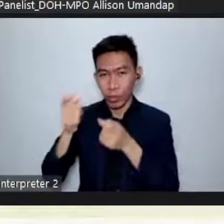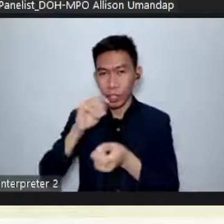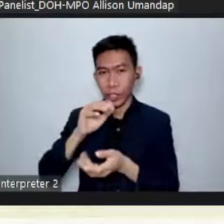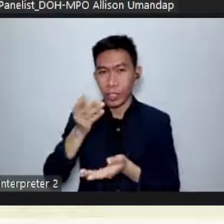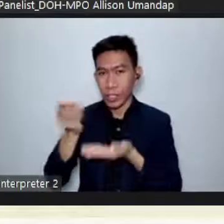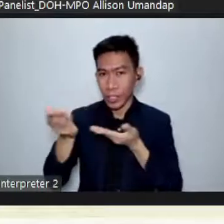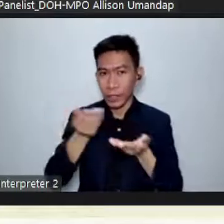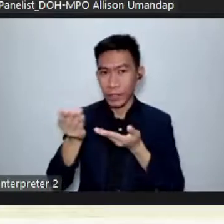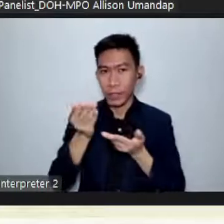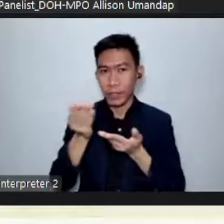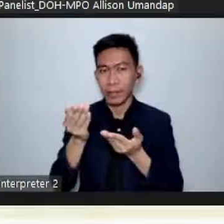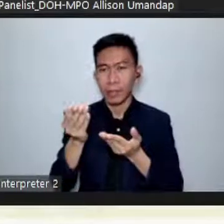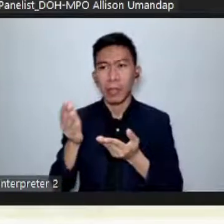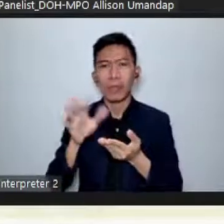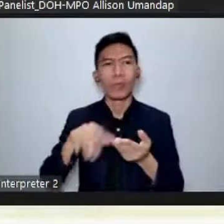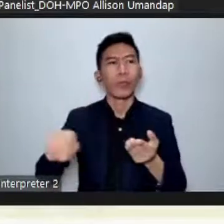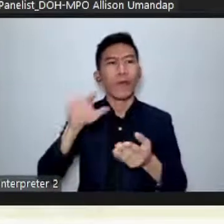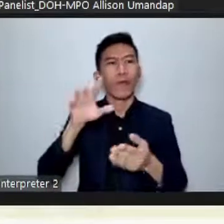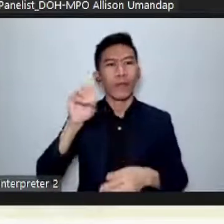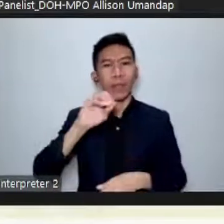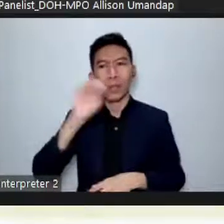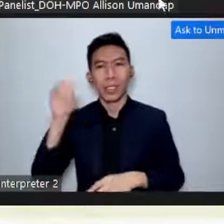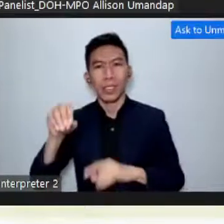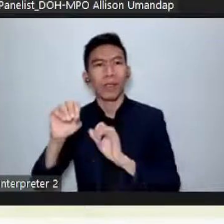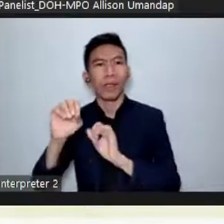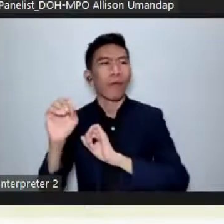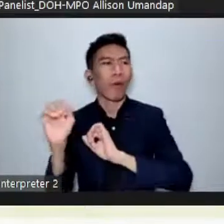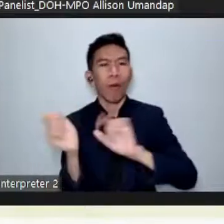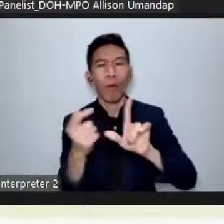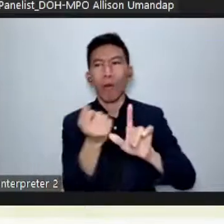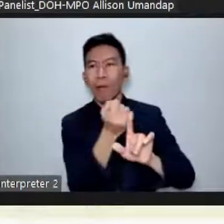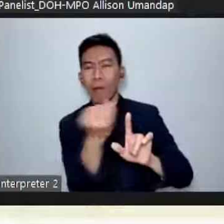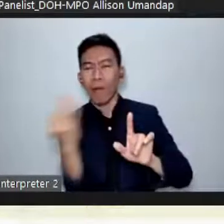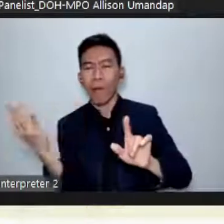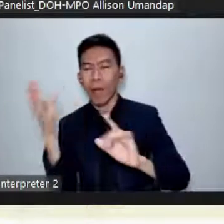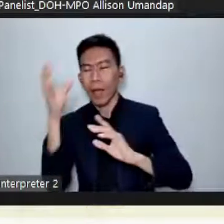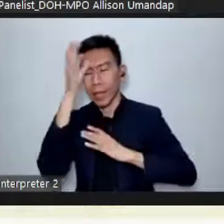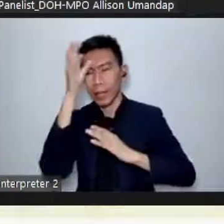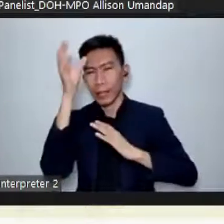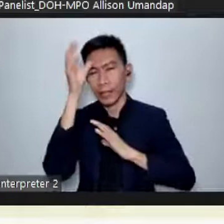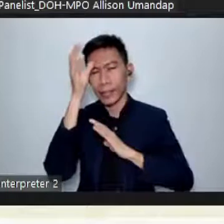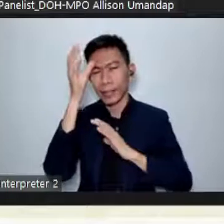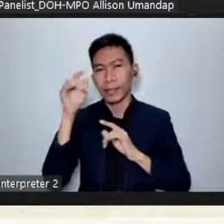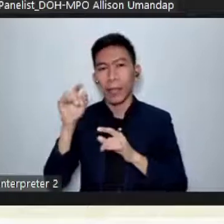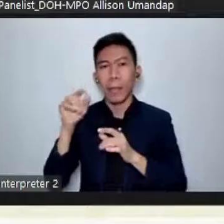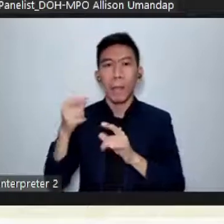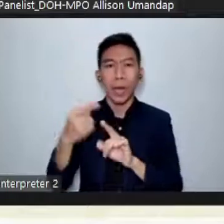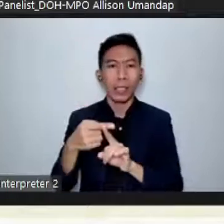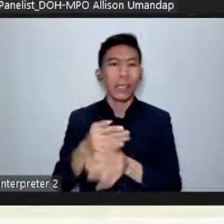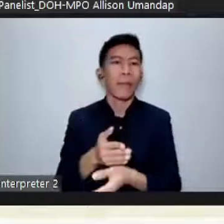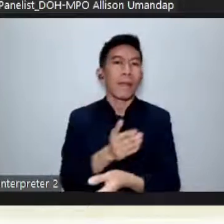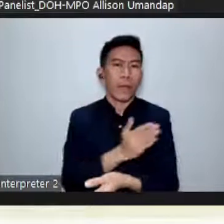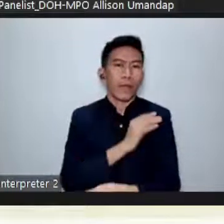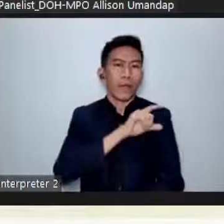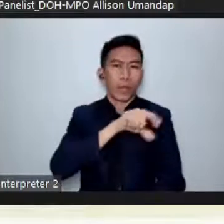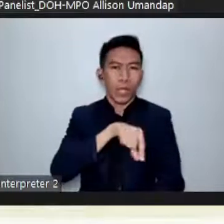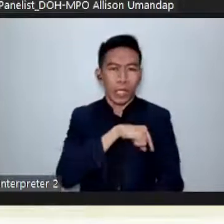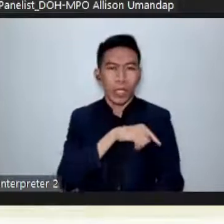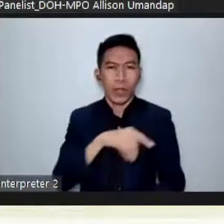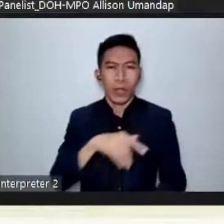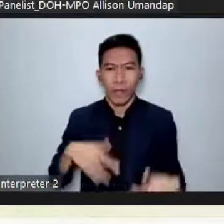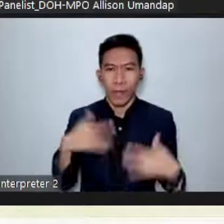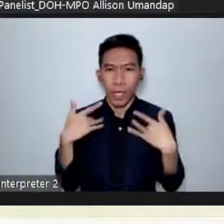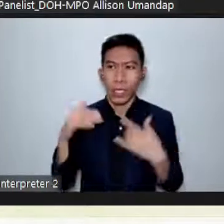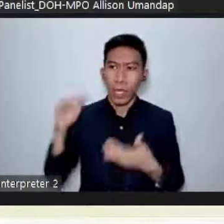all Filipino cancer patients, improving their quality of life, and reduced overall mortality for cancer by